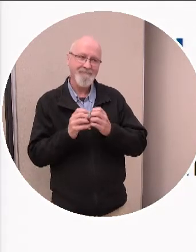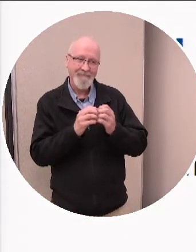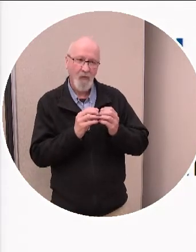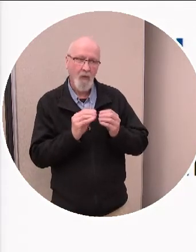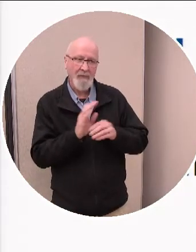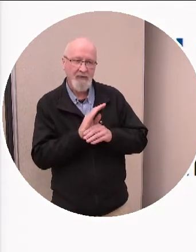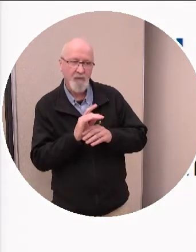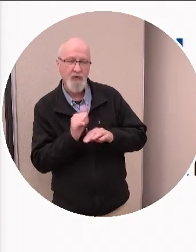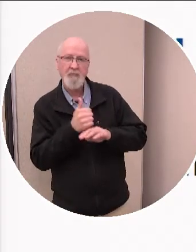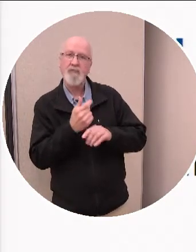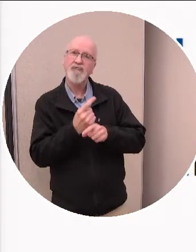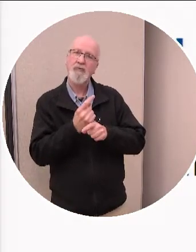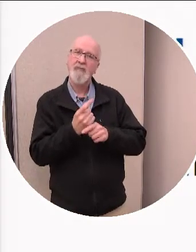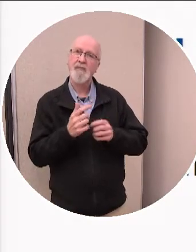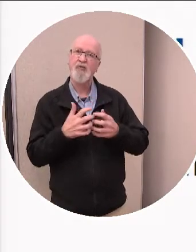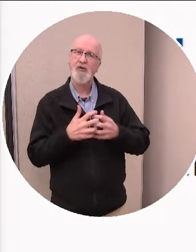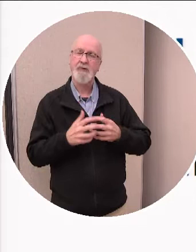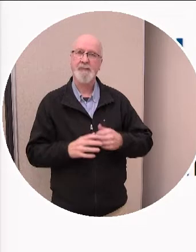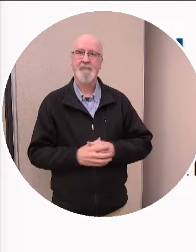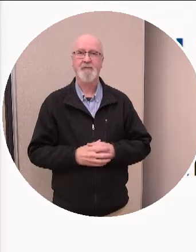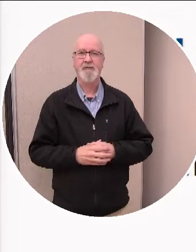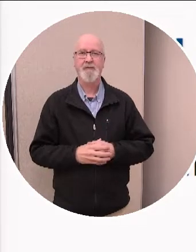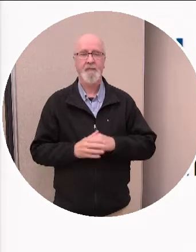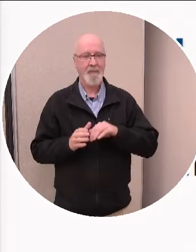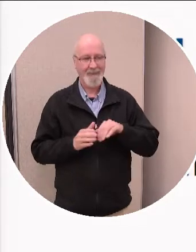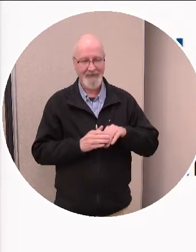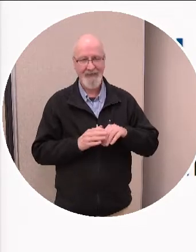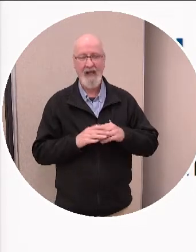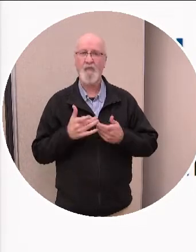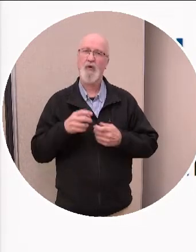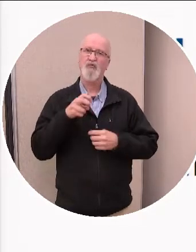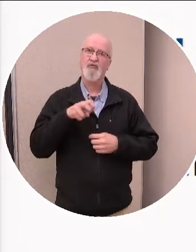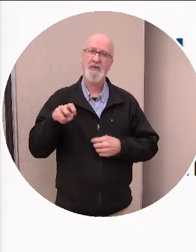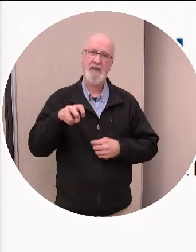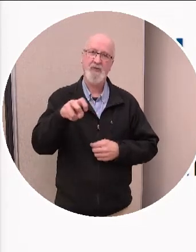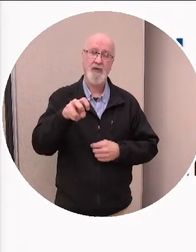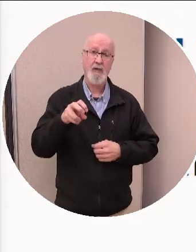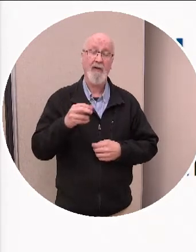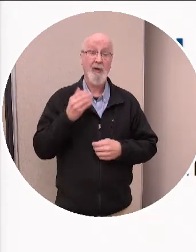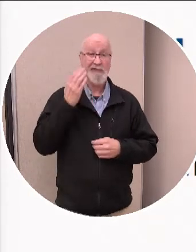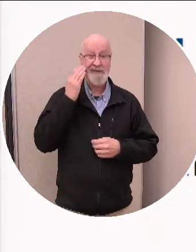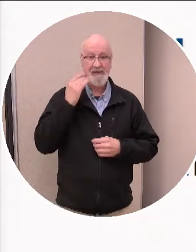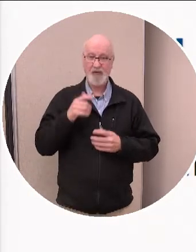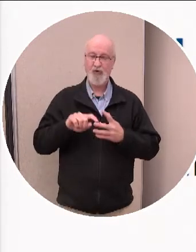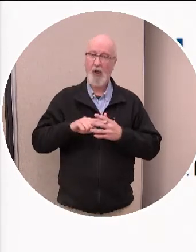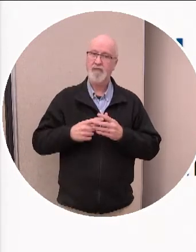In the area of student transportation, of course, we had a good kickoff with our bus safety program,